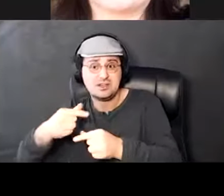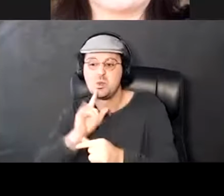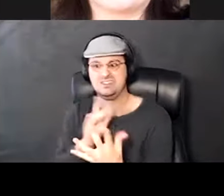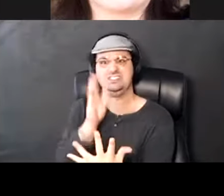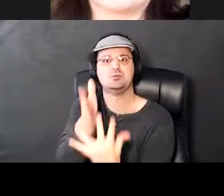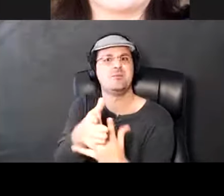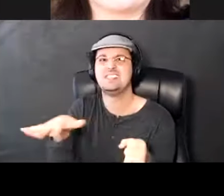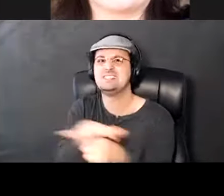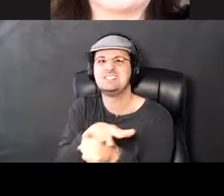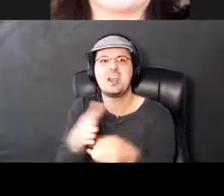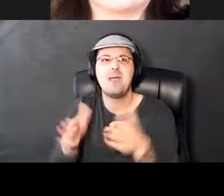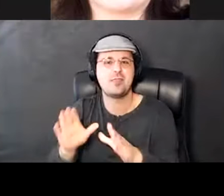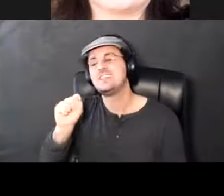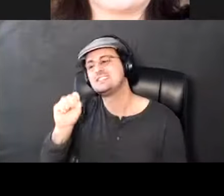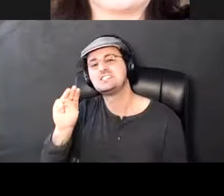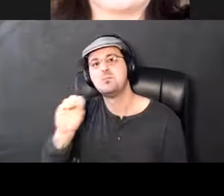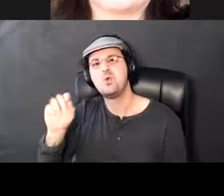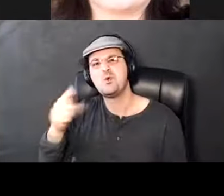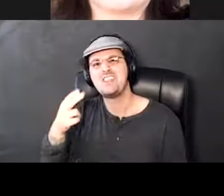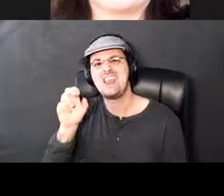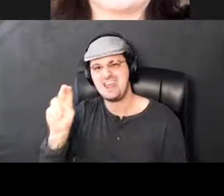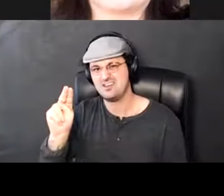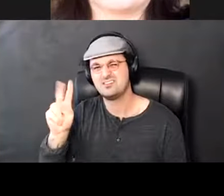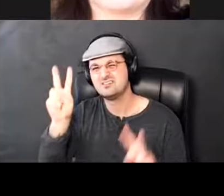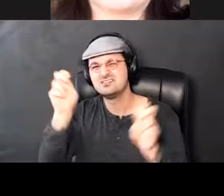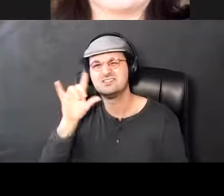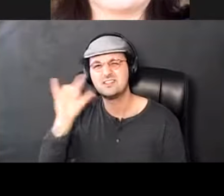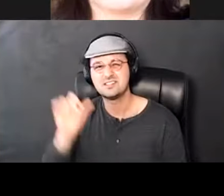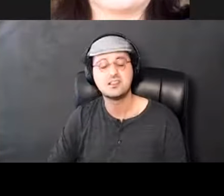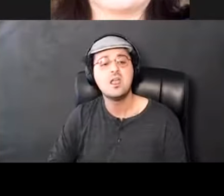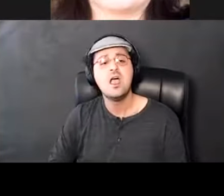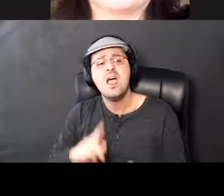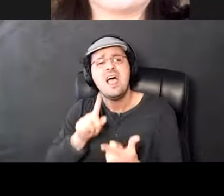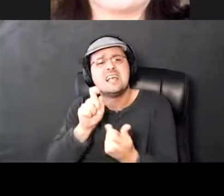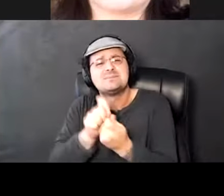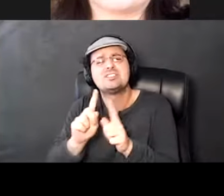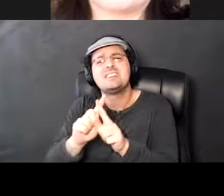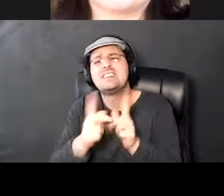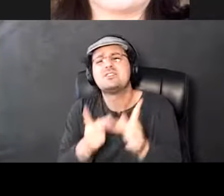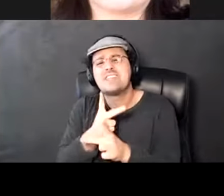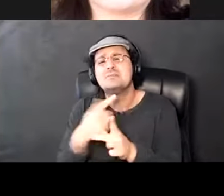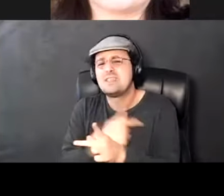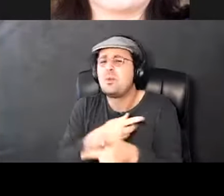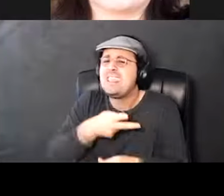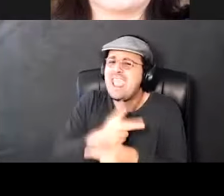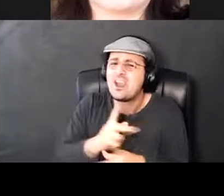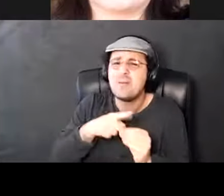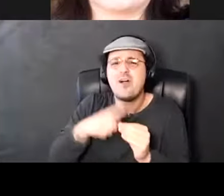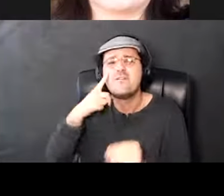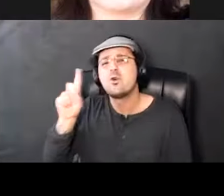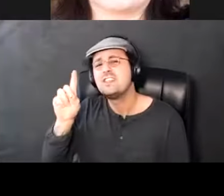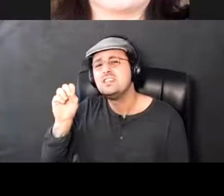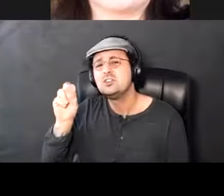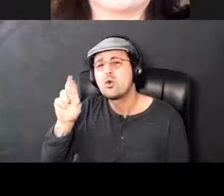pathway, specifically in the progenitors that we cared about up here in the dorsal forebrain. All right, so all of these green progenitors